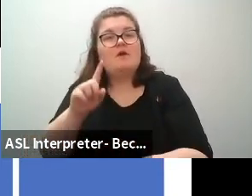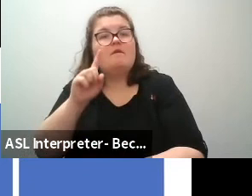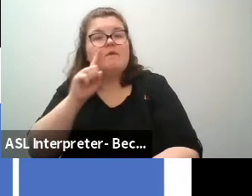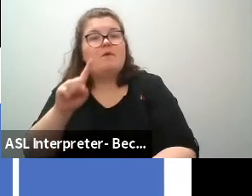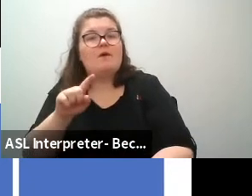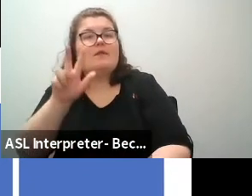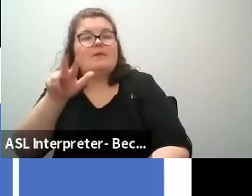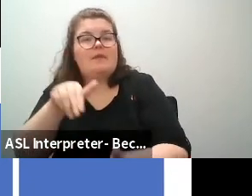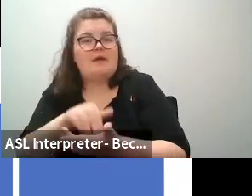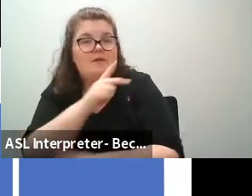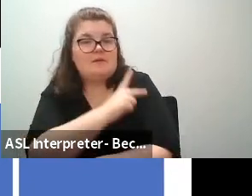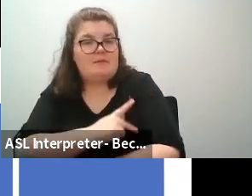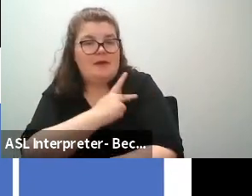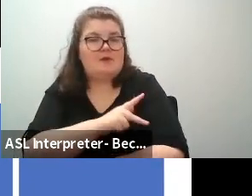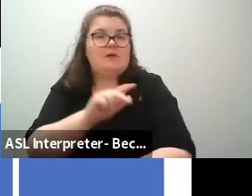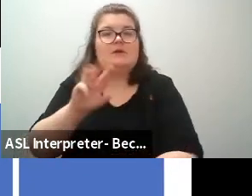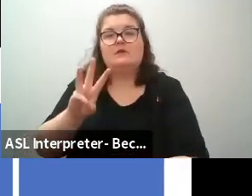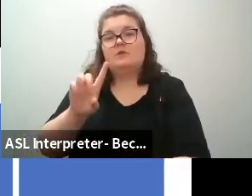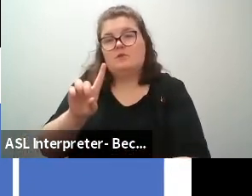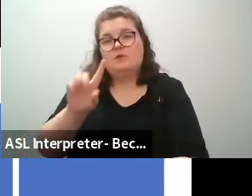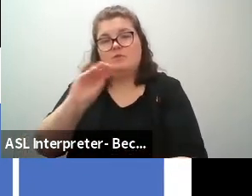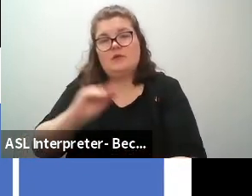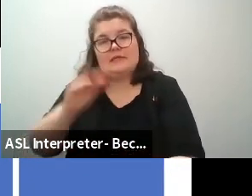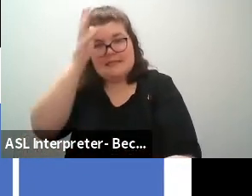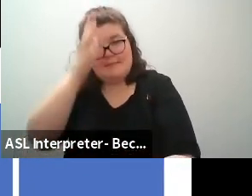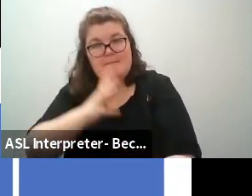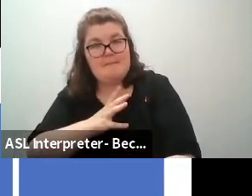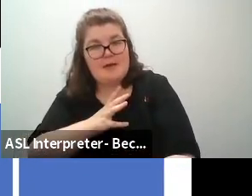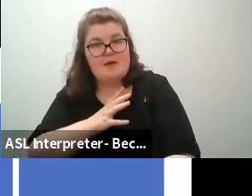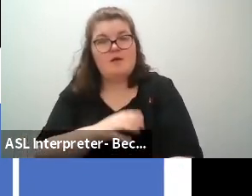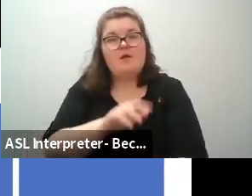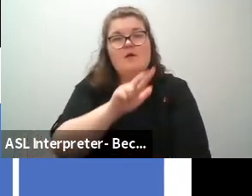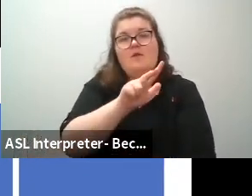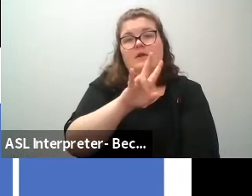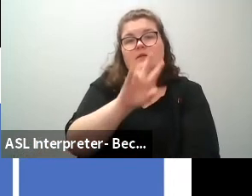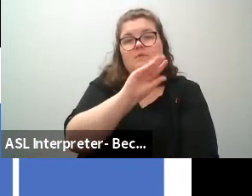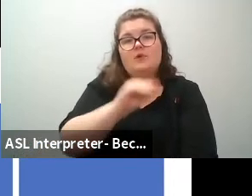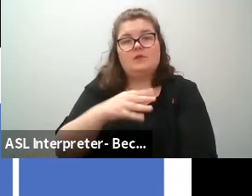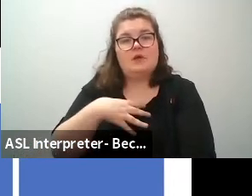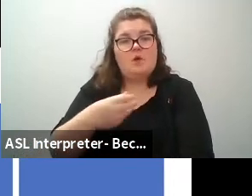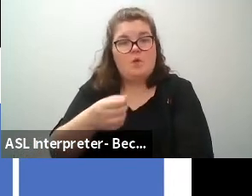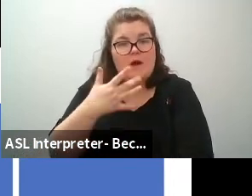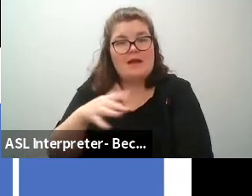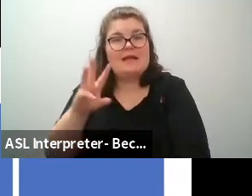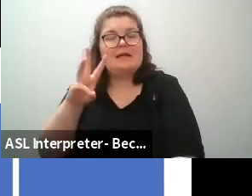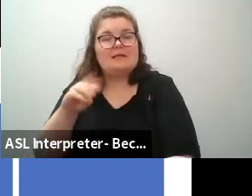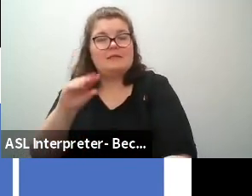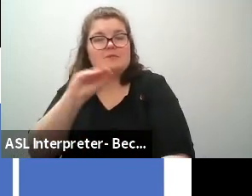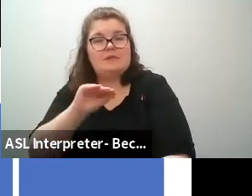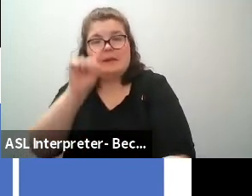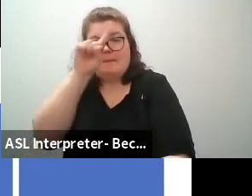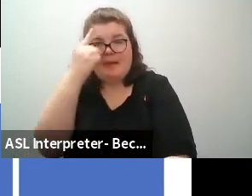distribution of 61% male. We did have 37% white, 60% Black, and 15%